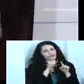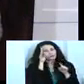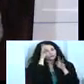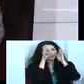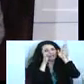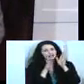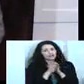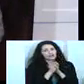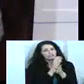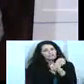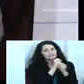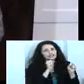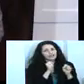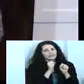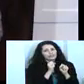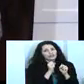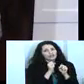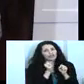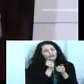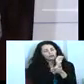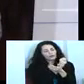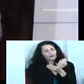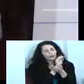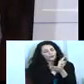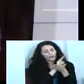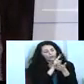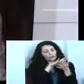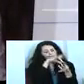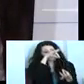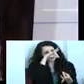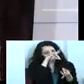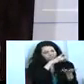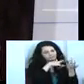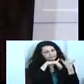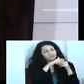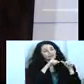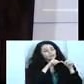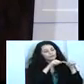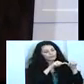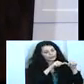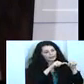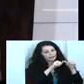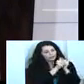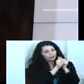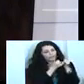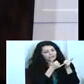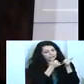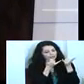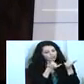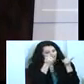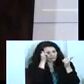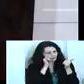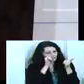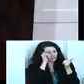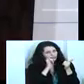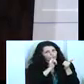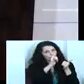Creator, Savior, and Holy Spirit, be with us and remain with us now and